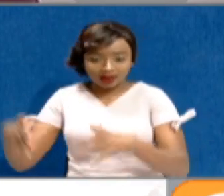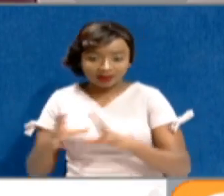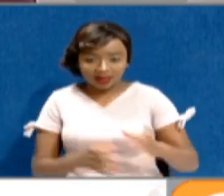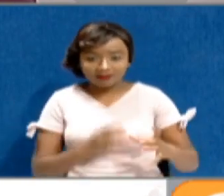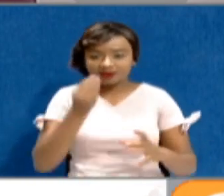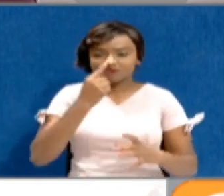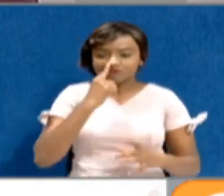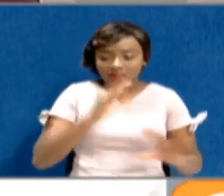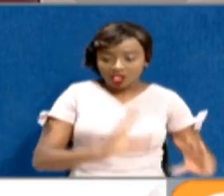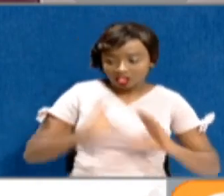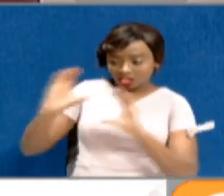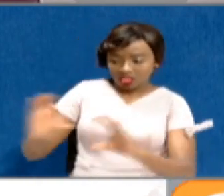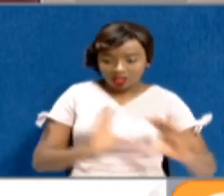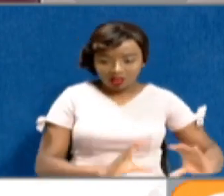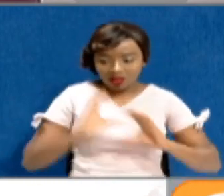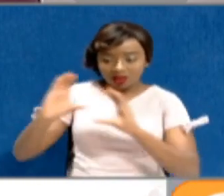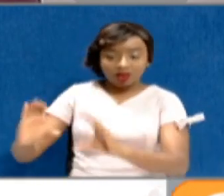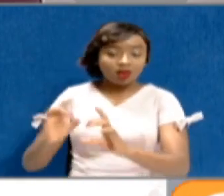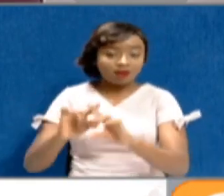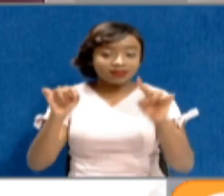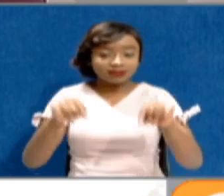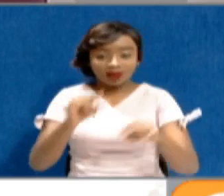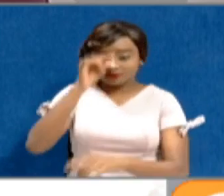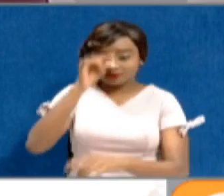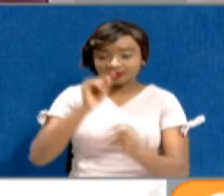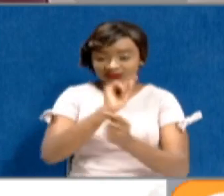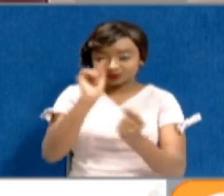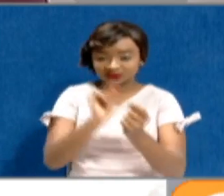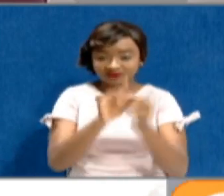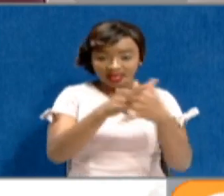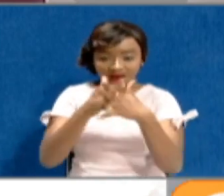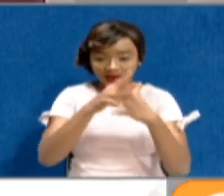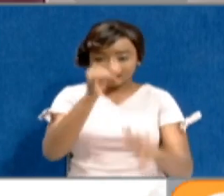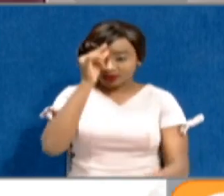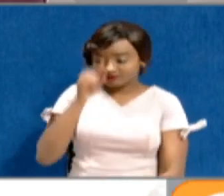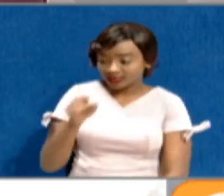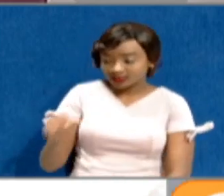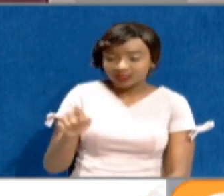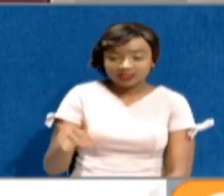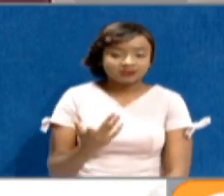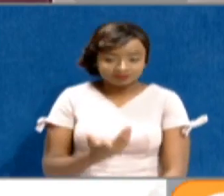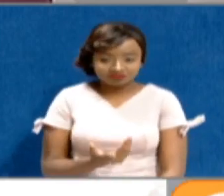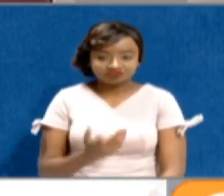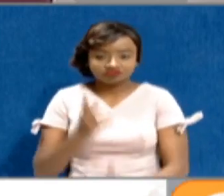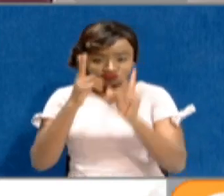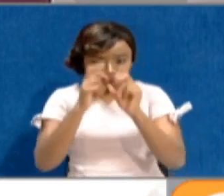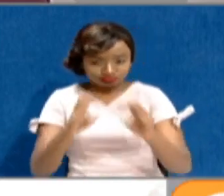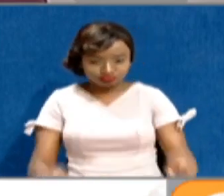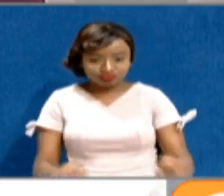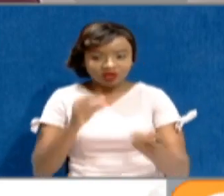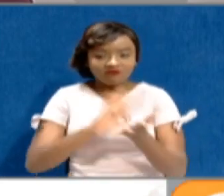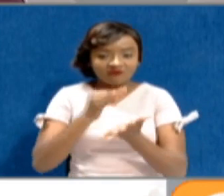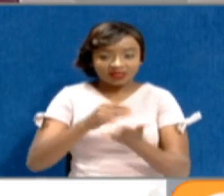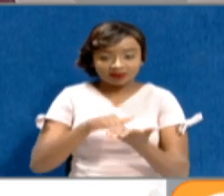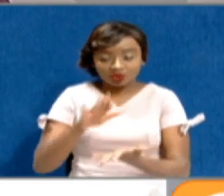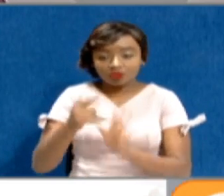all of this money, but right now governments, particularly the US government, is the one that is taking a look at much of the funding.